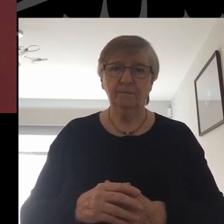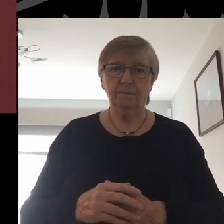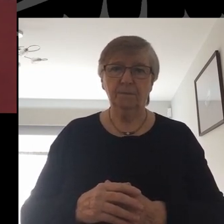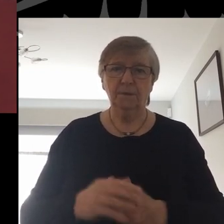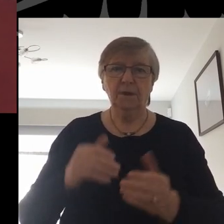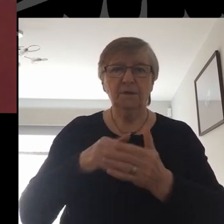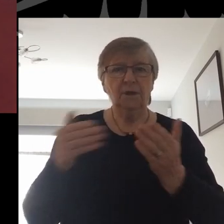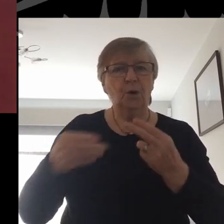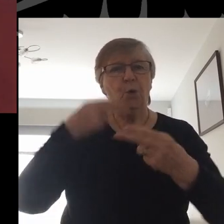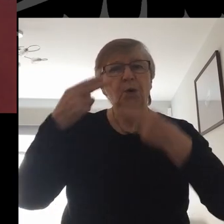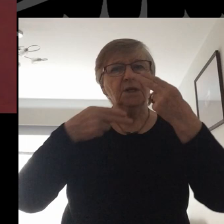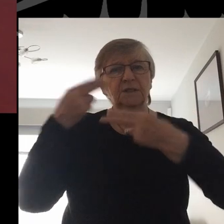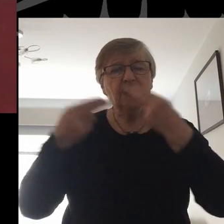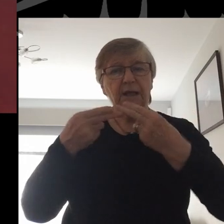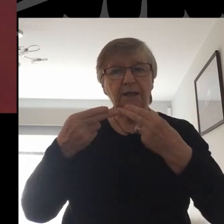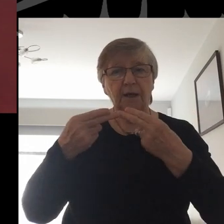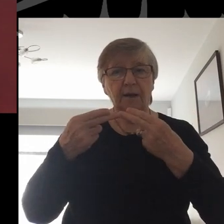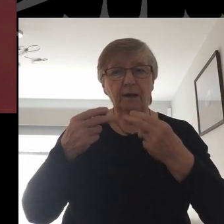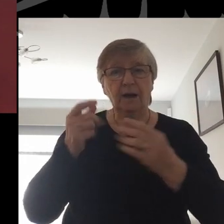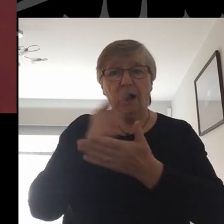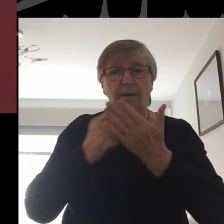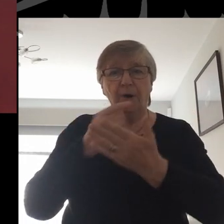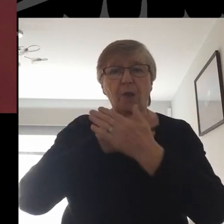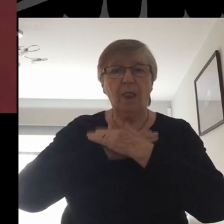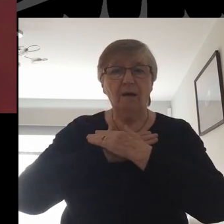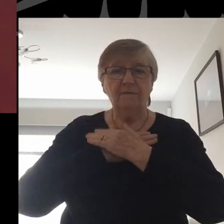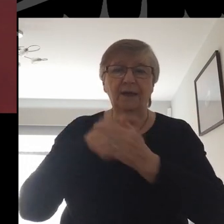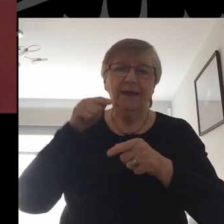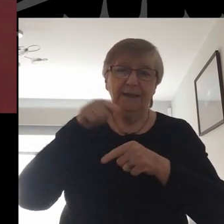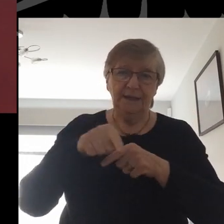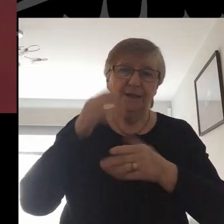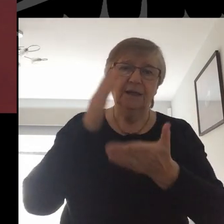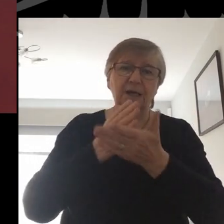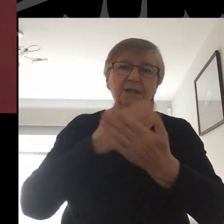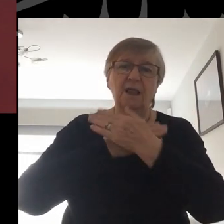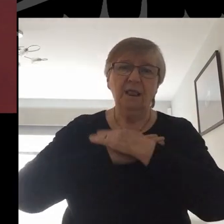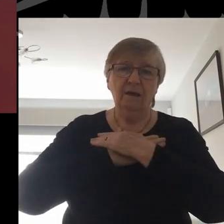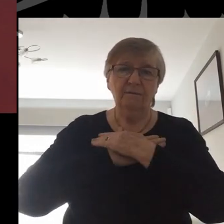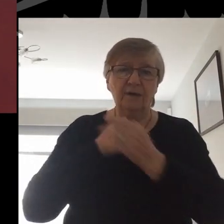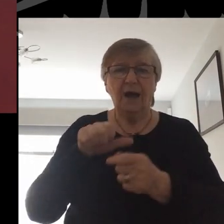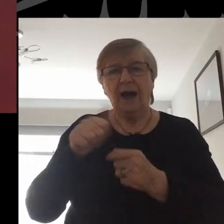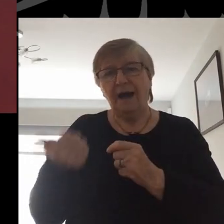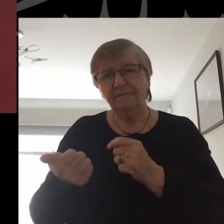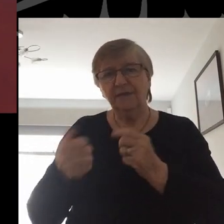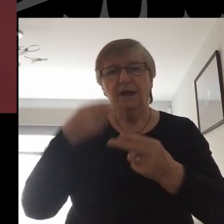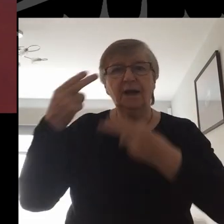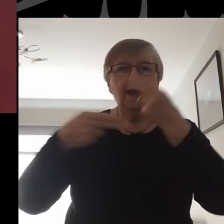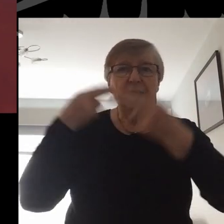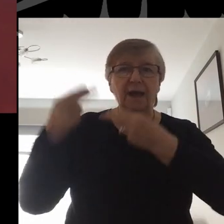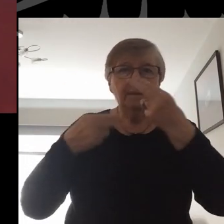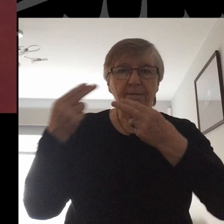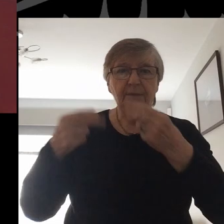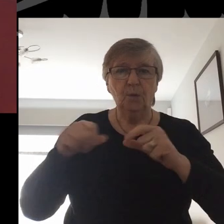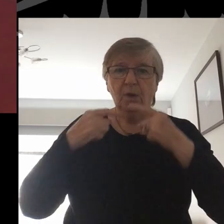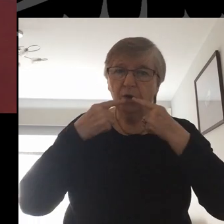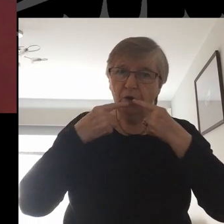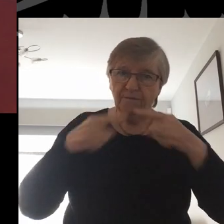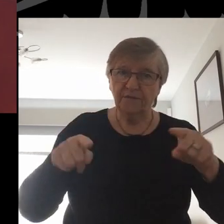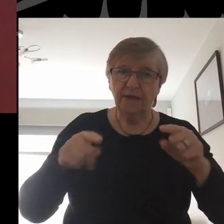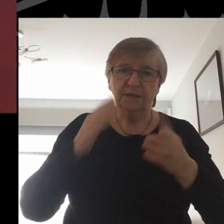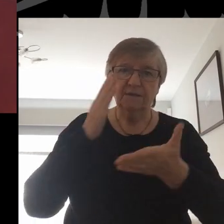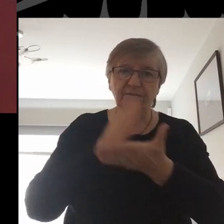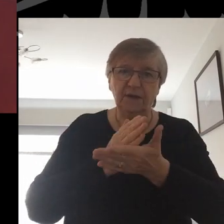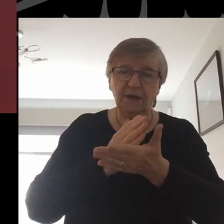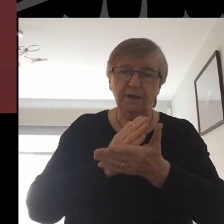Now we're going to sing in just a moment about the love of God. Here is love. After we've sung the hymn, they confess our faith together in